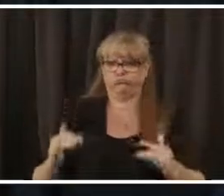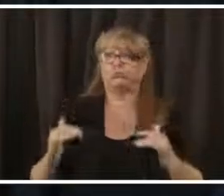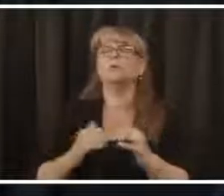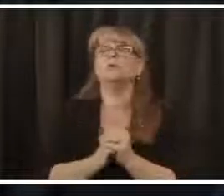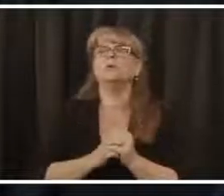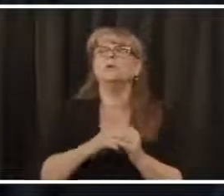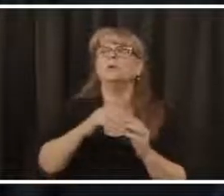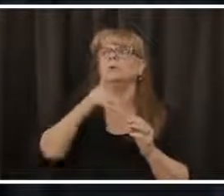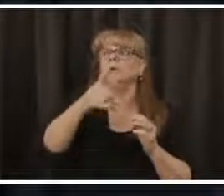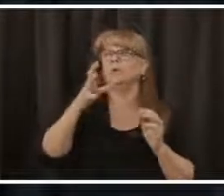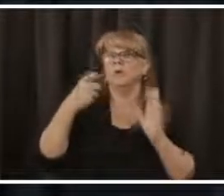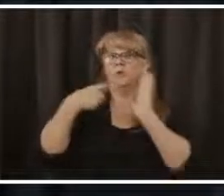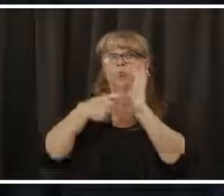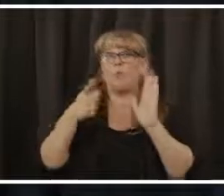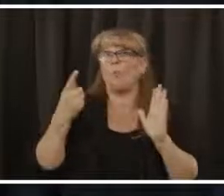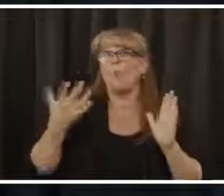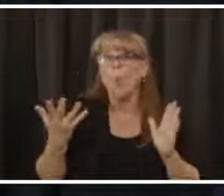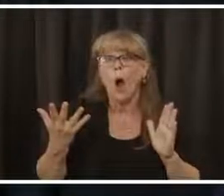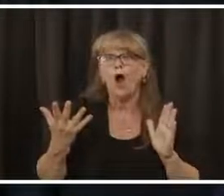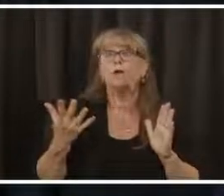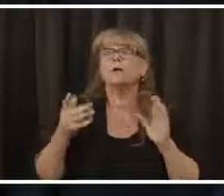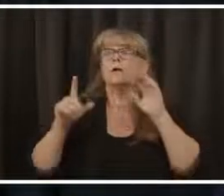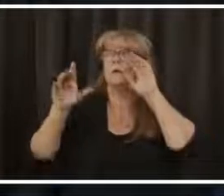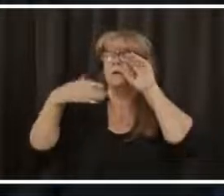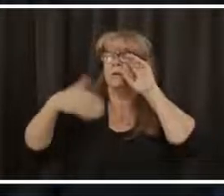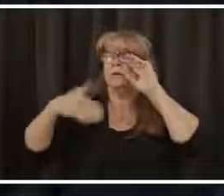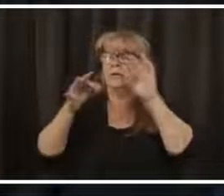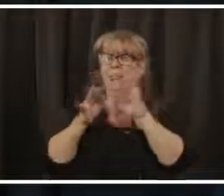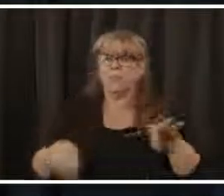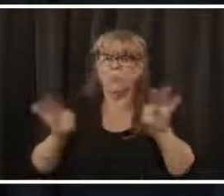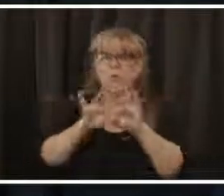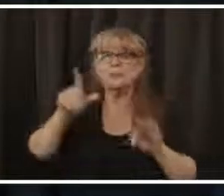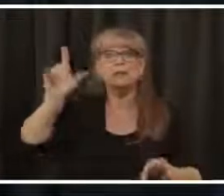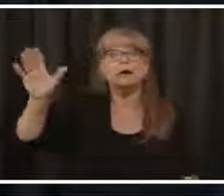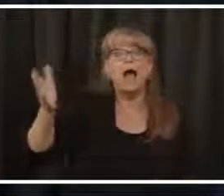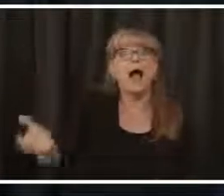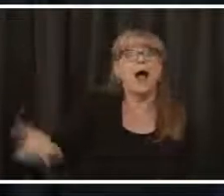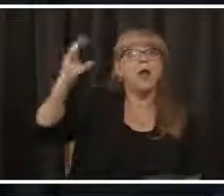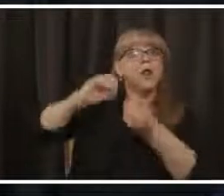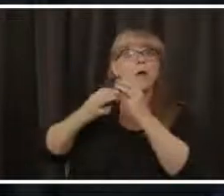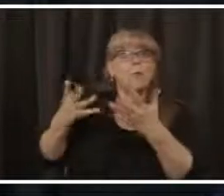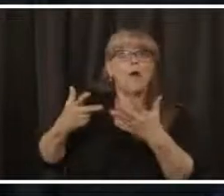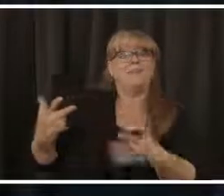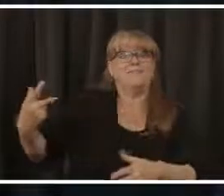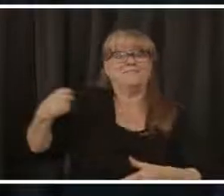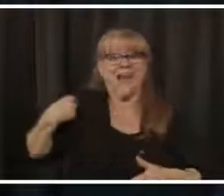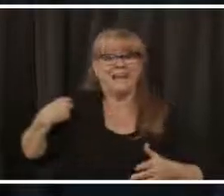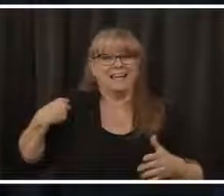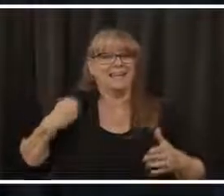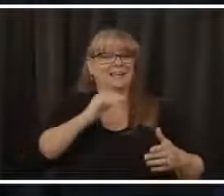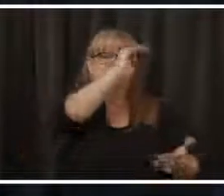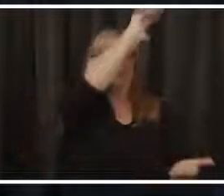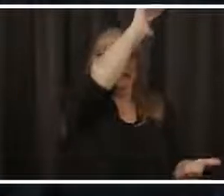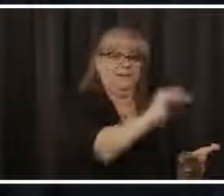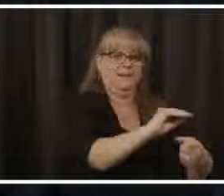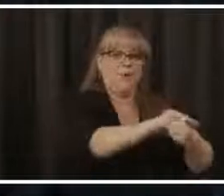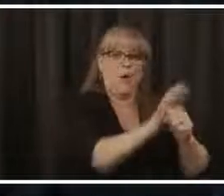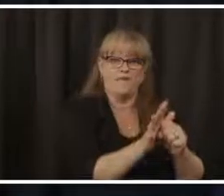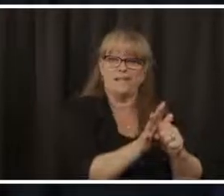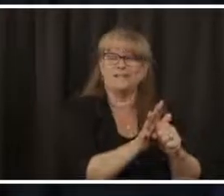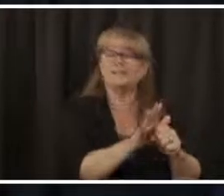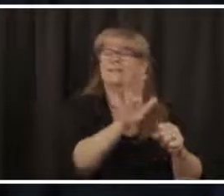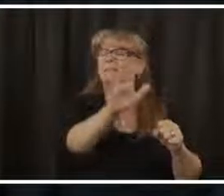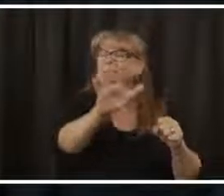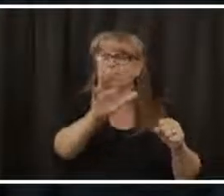these are a statistically significant result, very high. Again, it shouldn't come as a surprise that there's a correlation, but remember last week